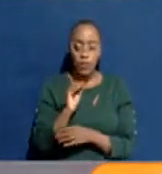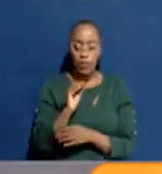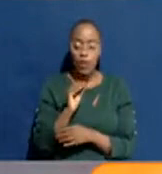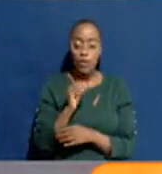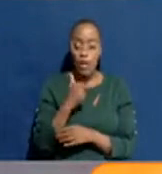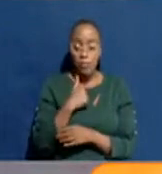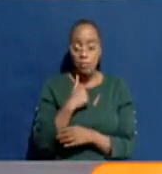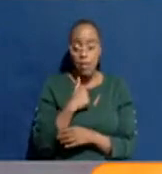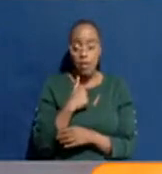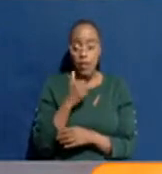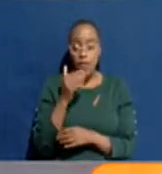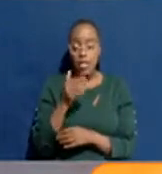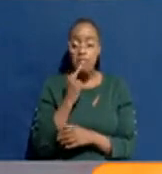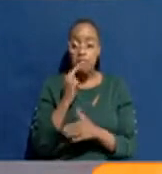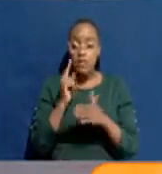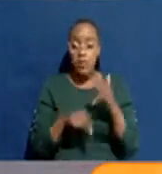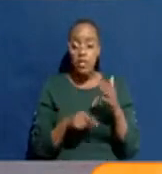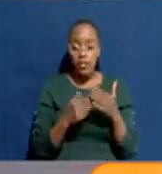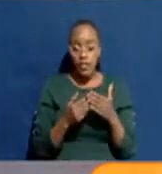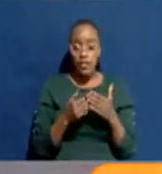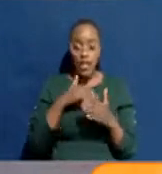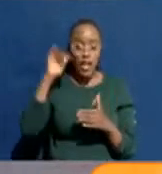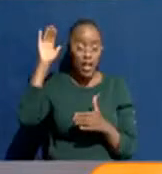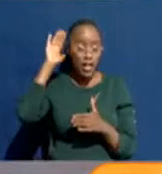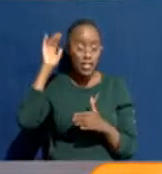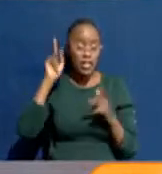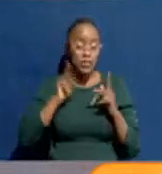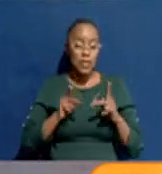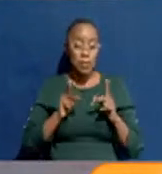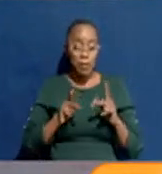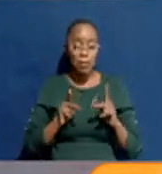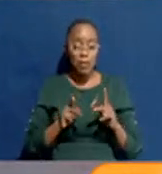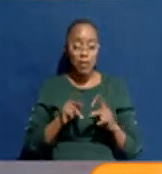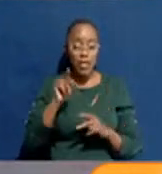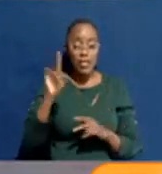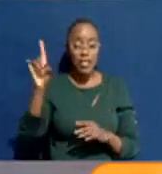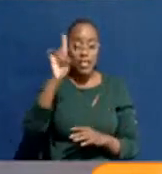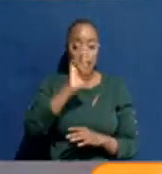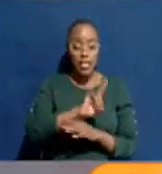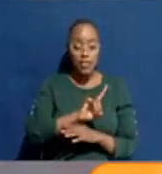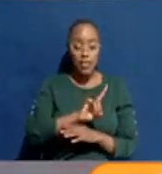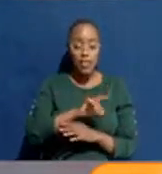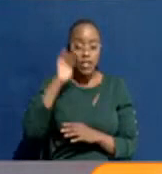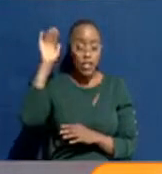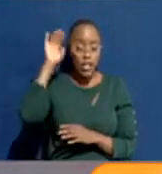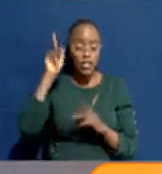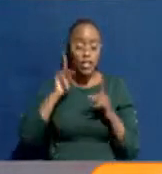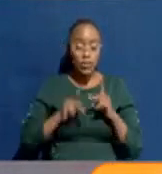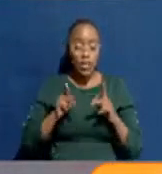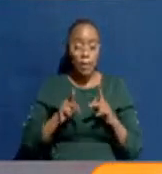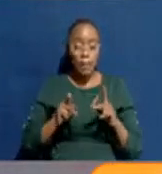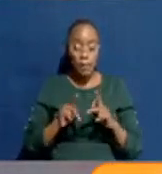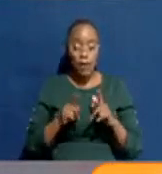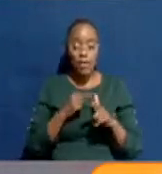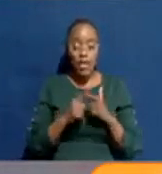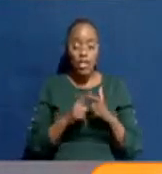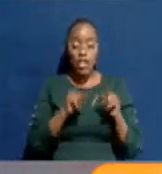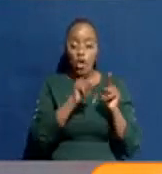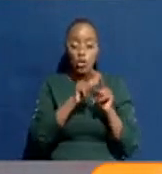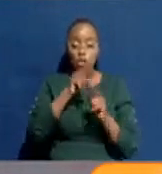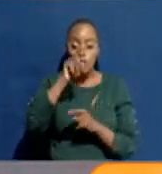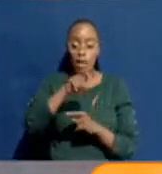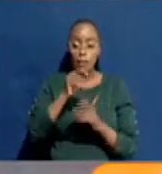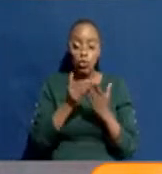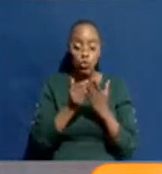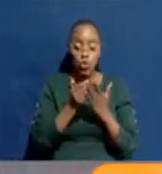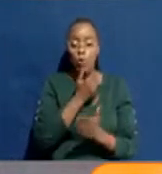hear Mahesh say that they actually listened to the public. That day, if they actually listened to the public, then they ought to have